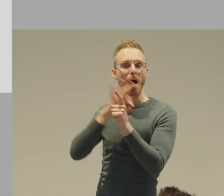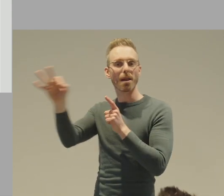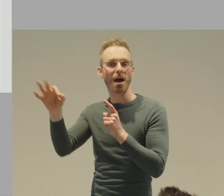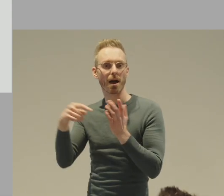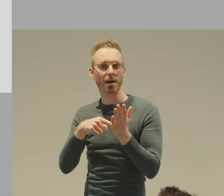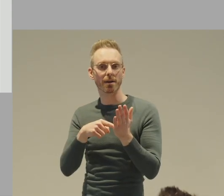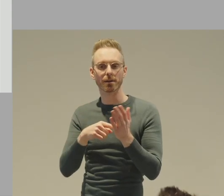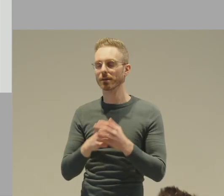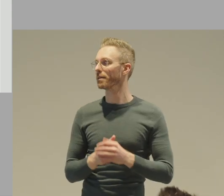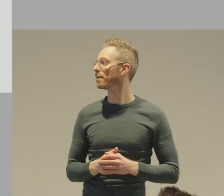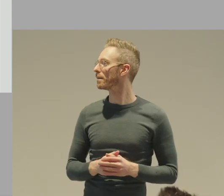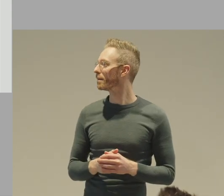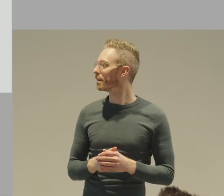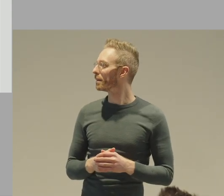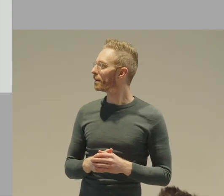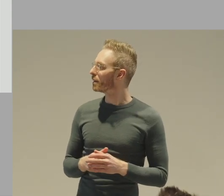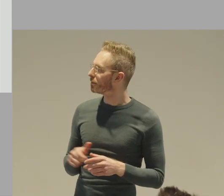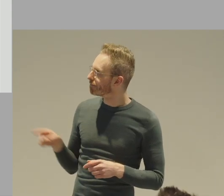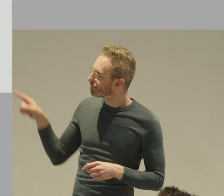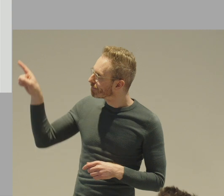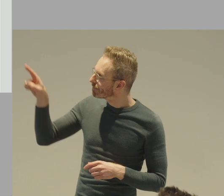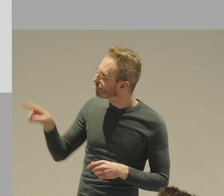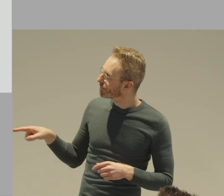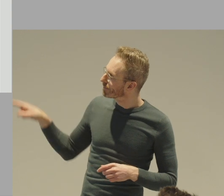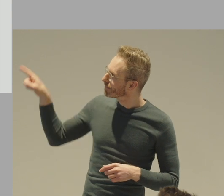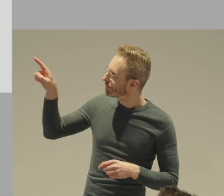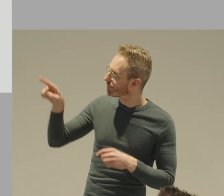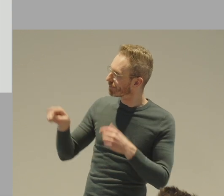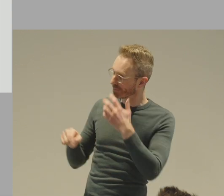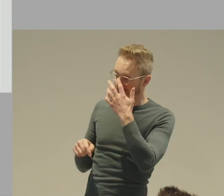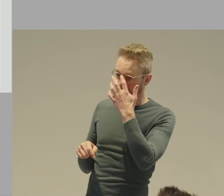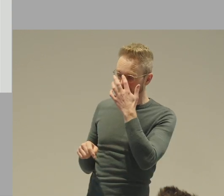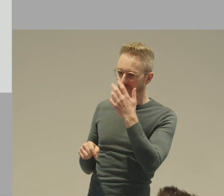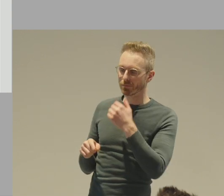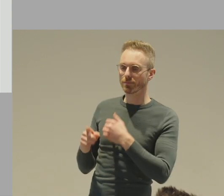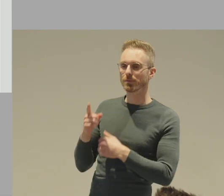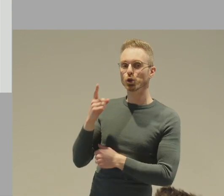don't need to take this in, but I'll point at a few things to be useful for the B-roll.